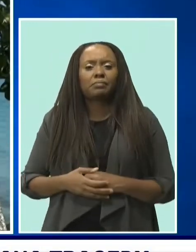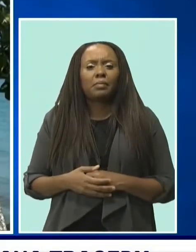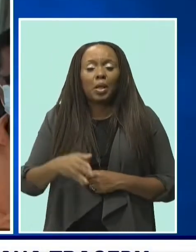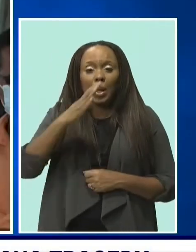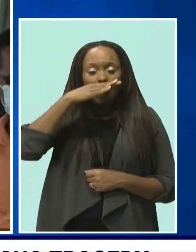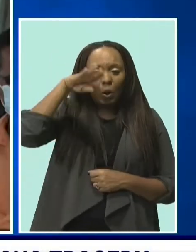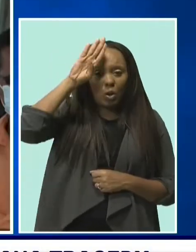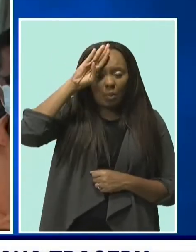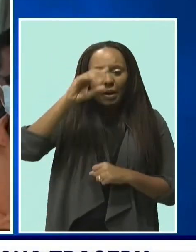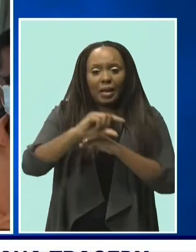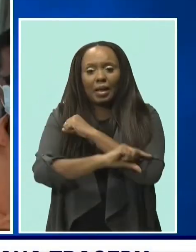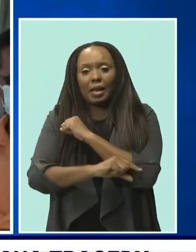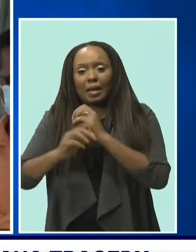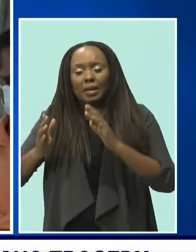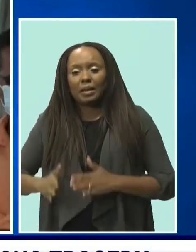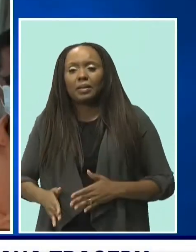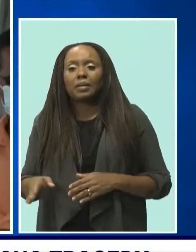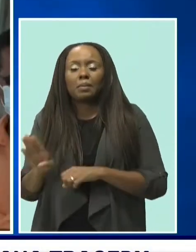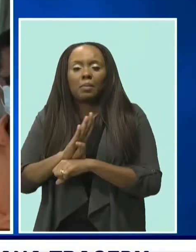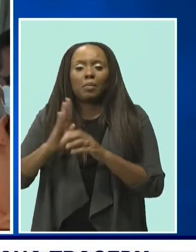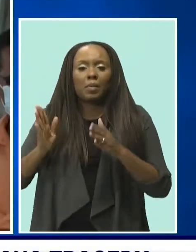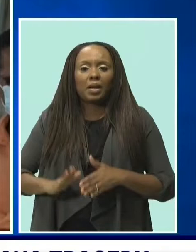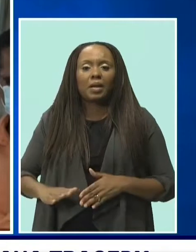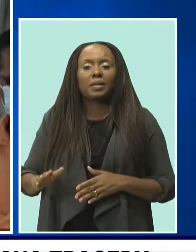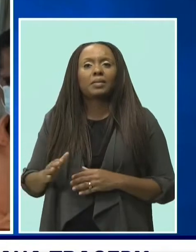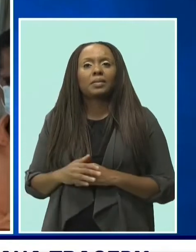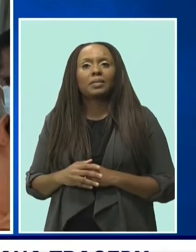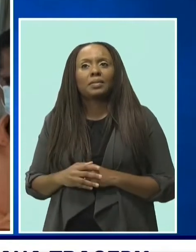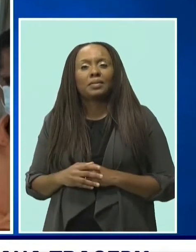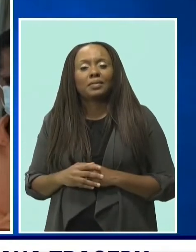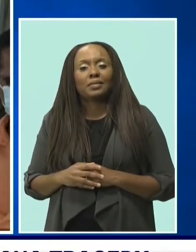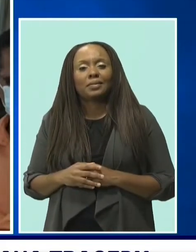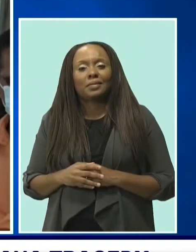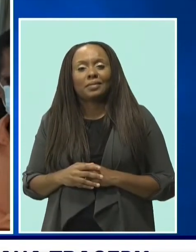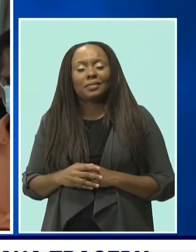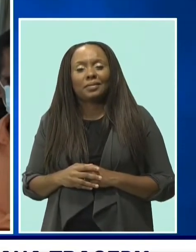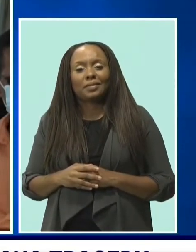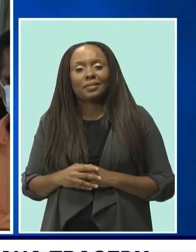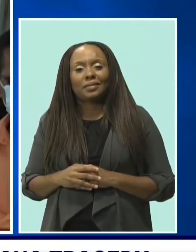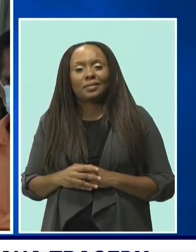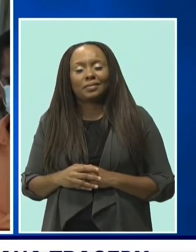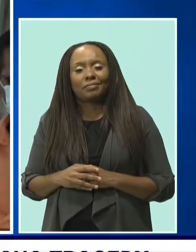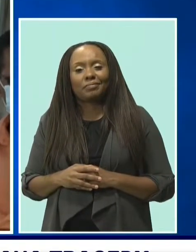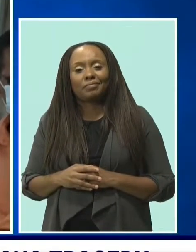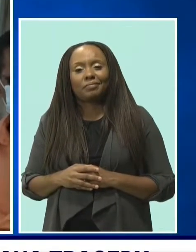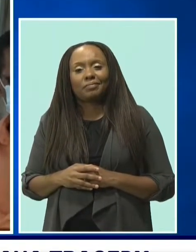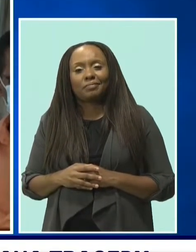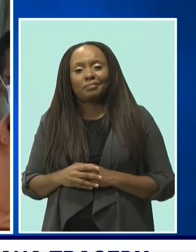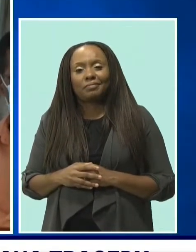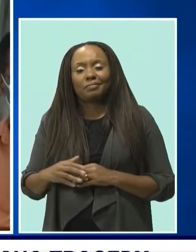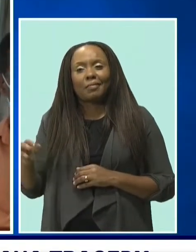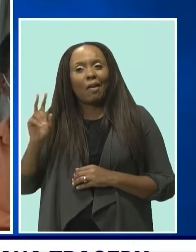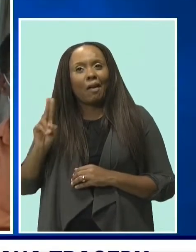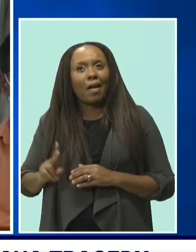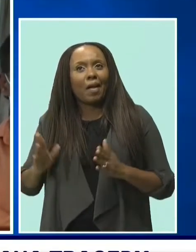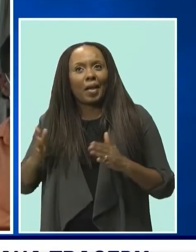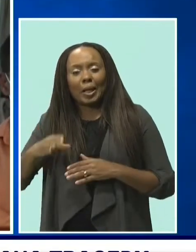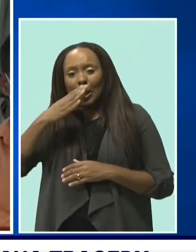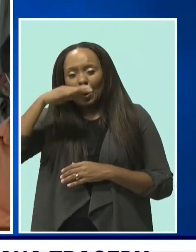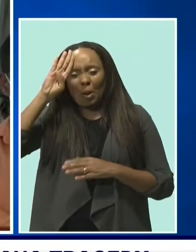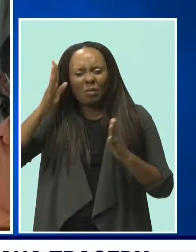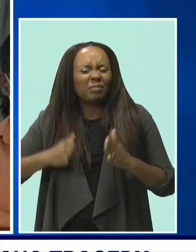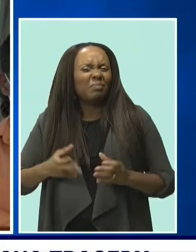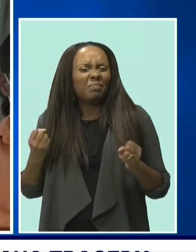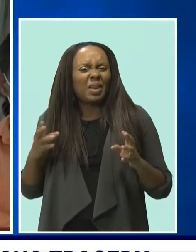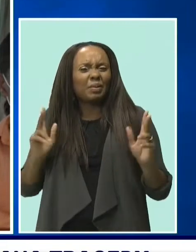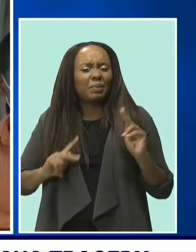Barbadians, Guyanese, and Venezuelans. But there are generations now that have not heard of this event